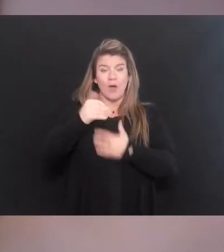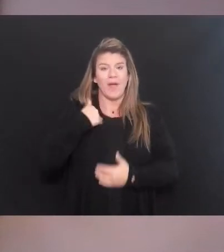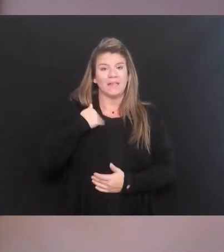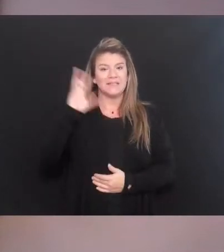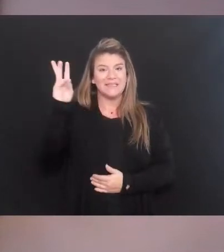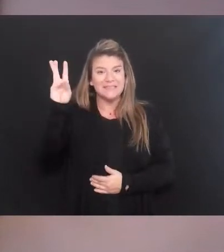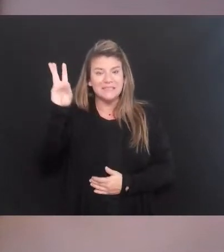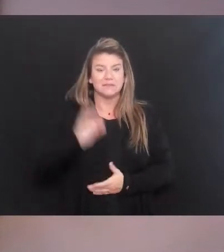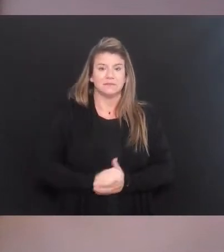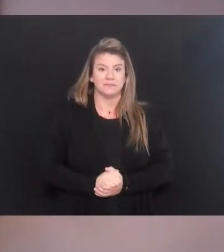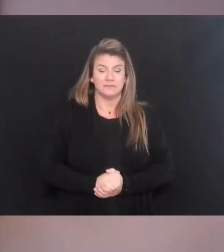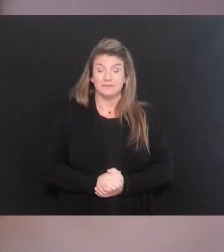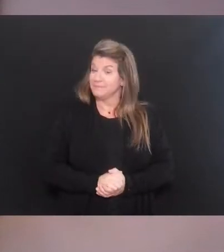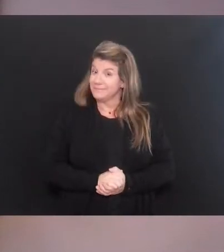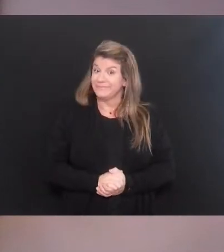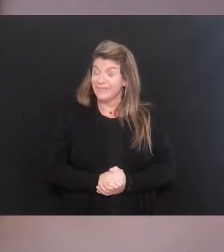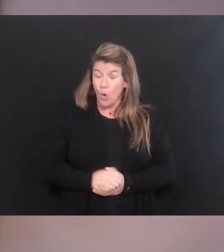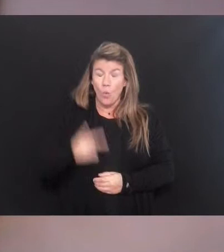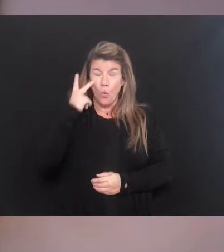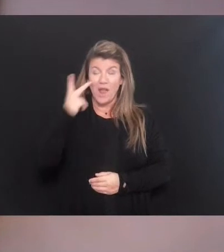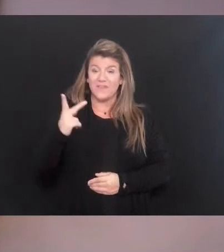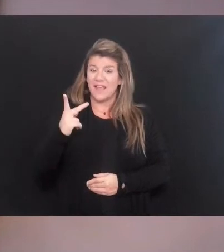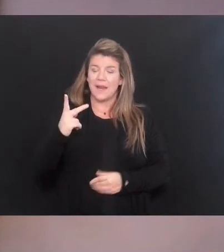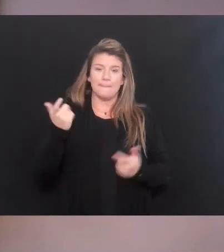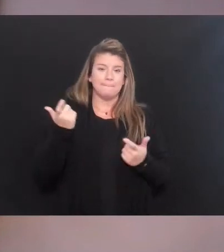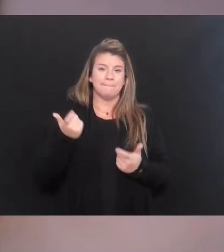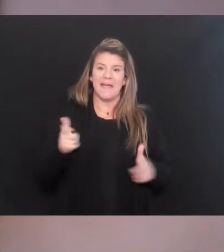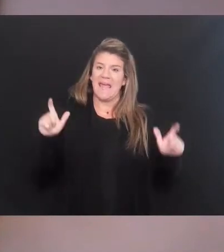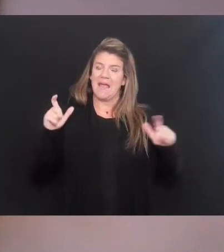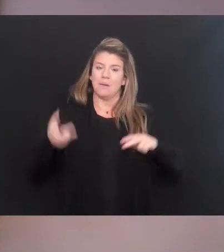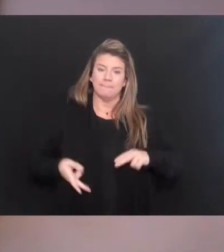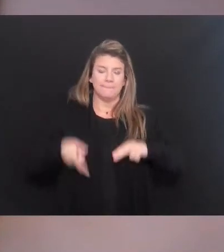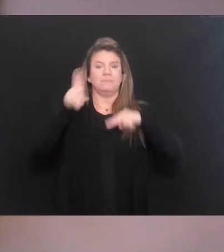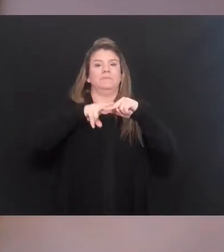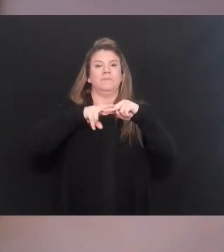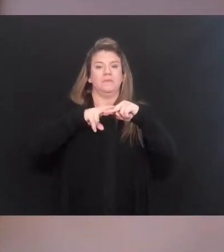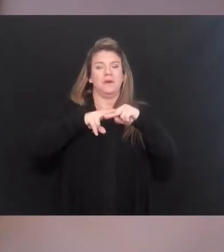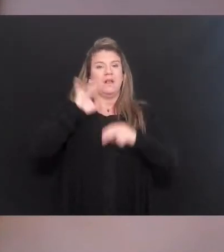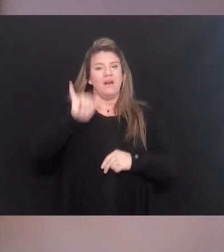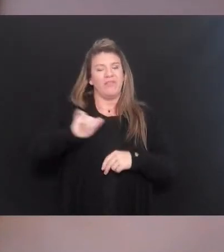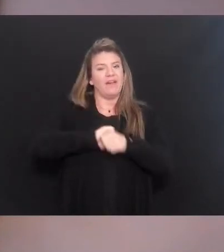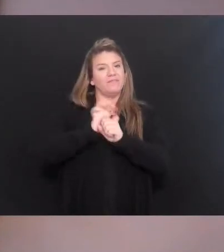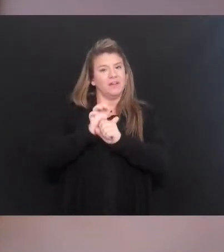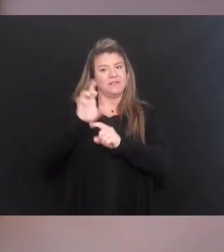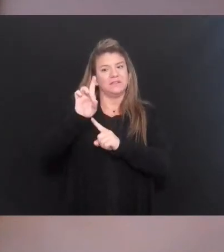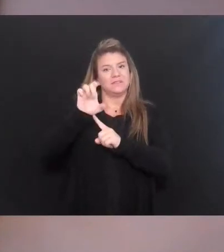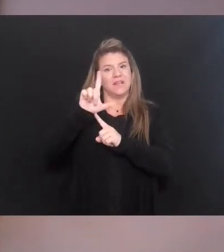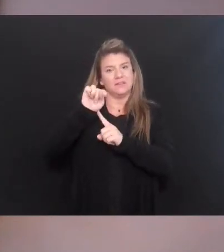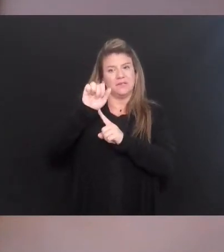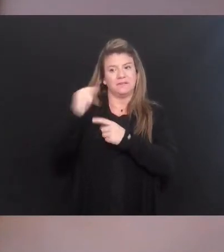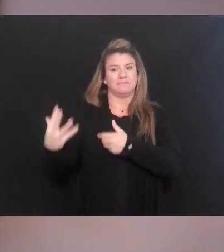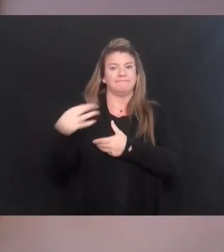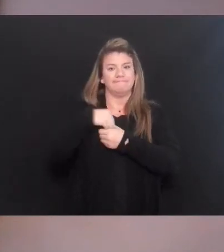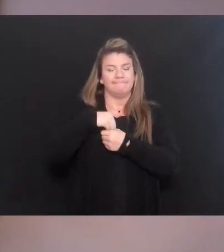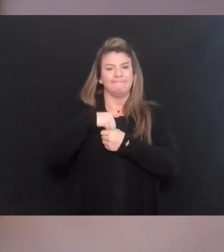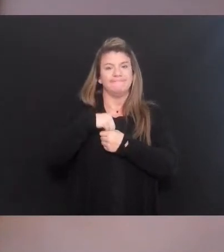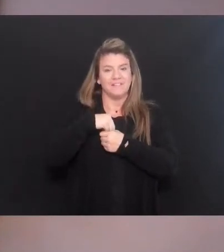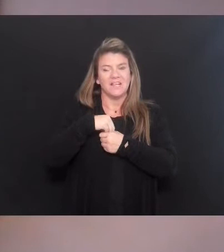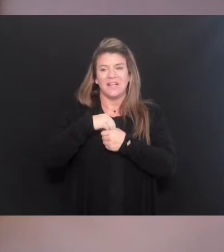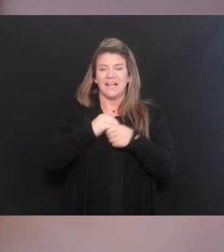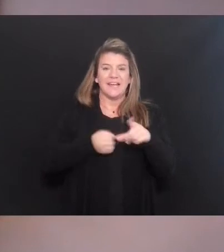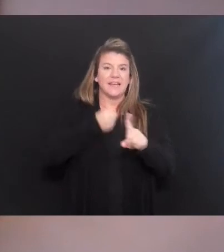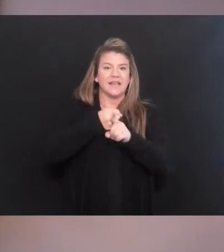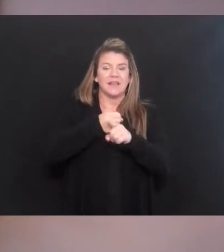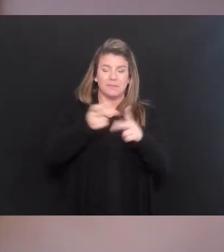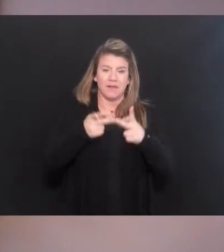6. So we have seen explosive growth from the Delta variant of COVID-19, as many other places